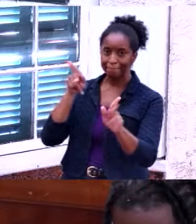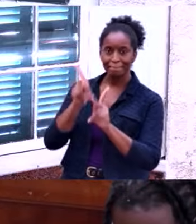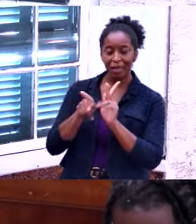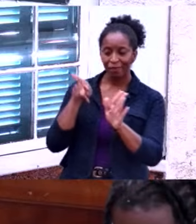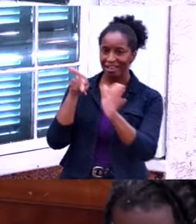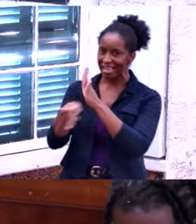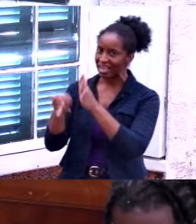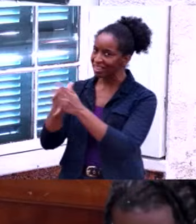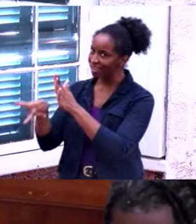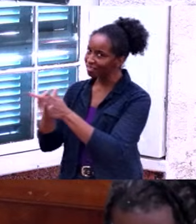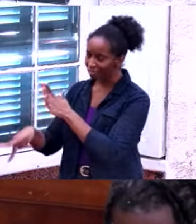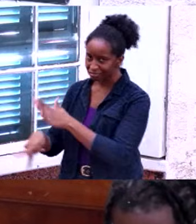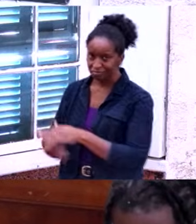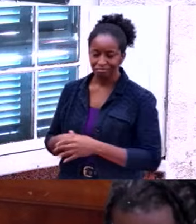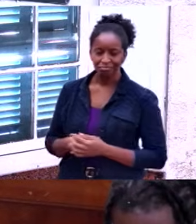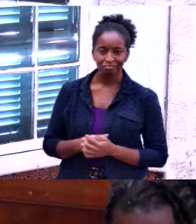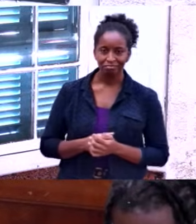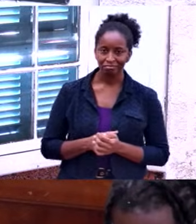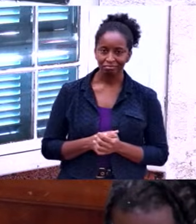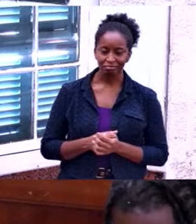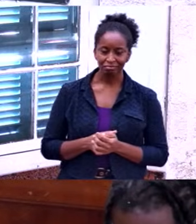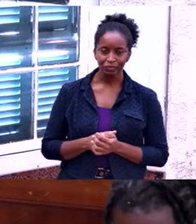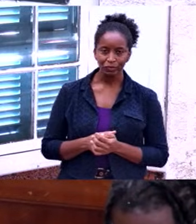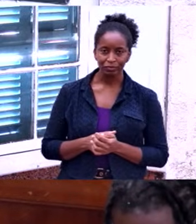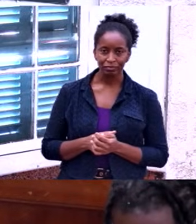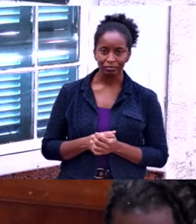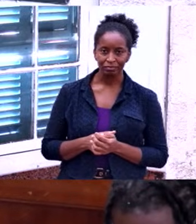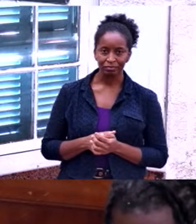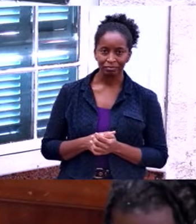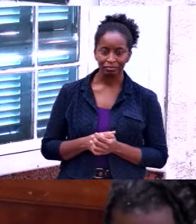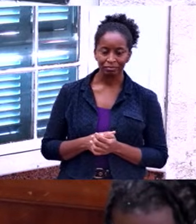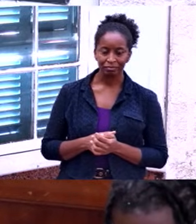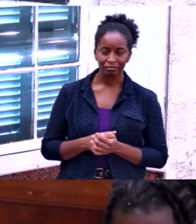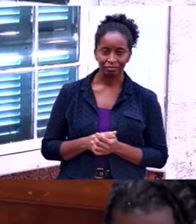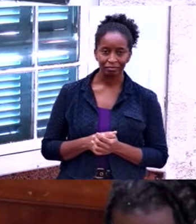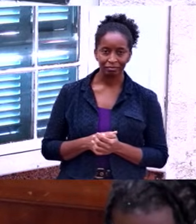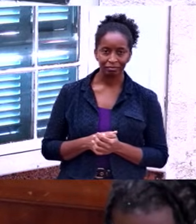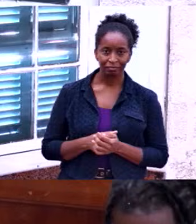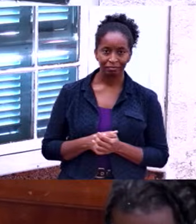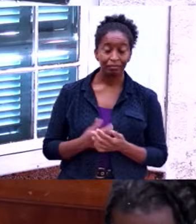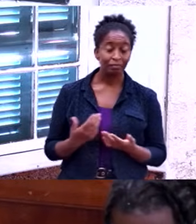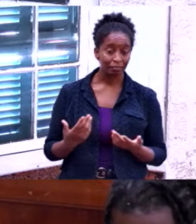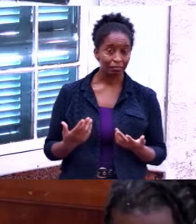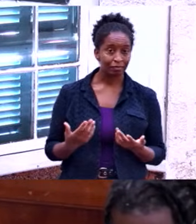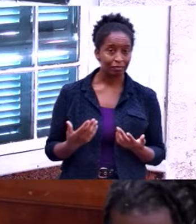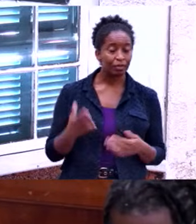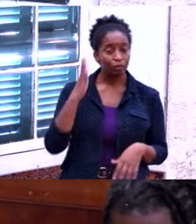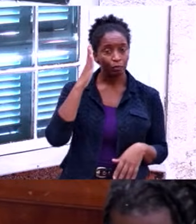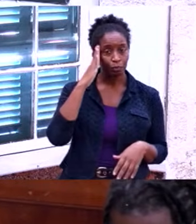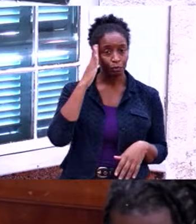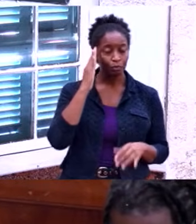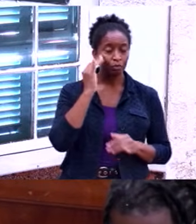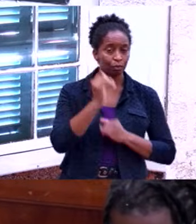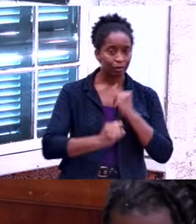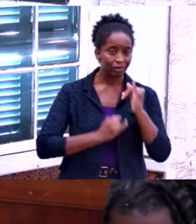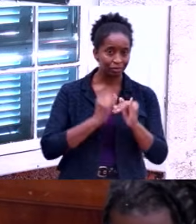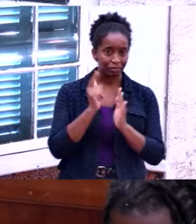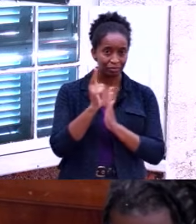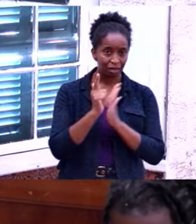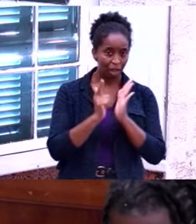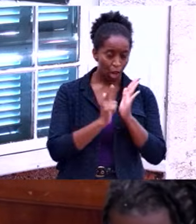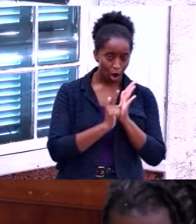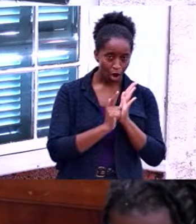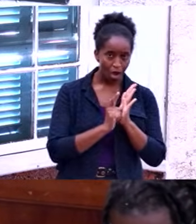states. Because if the concept of international law that guides the bedrock of the United Nations system and all